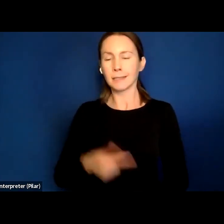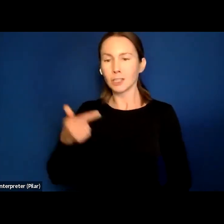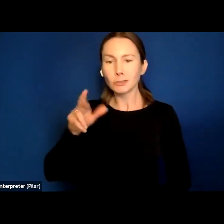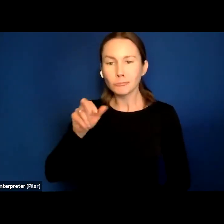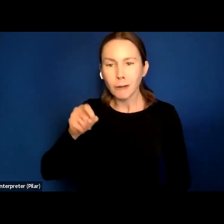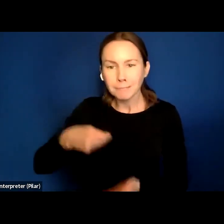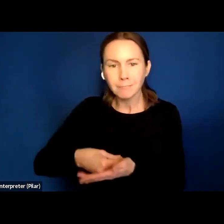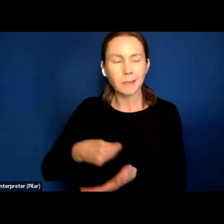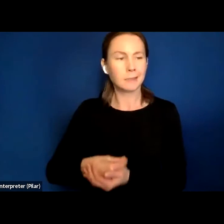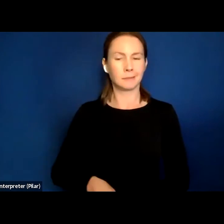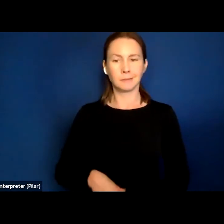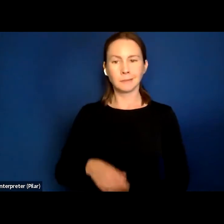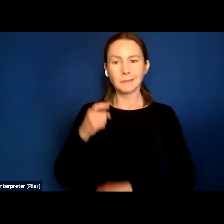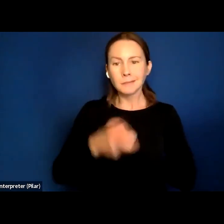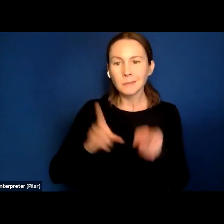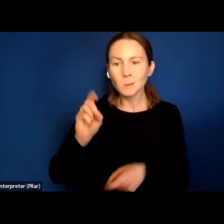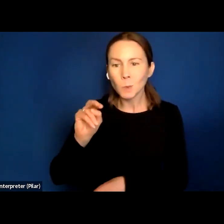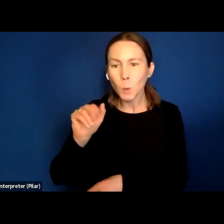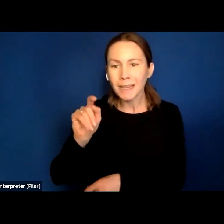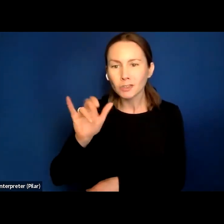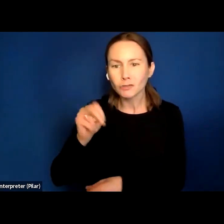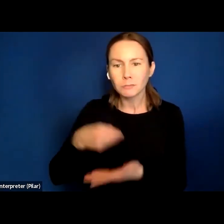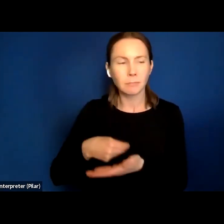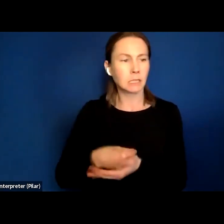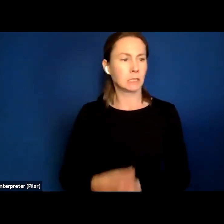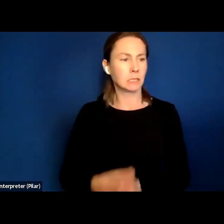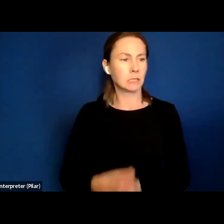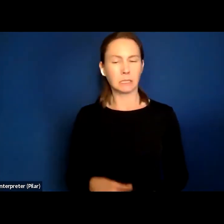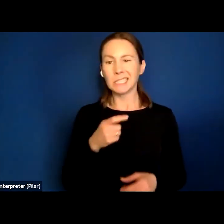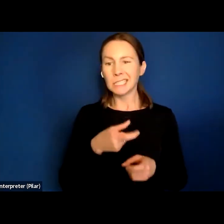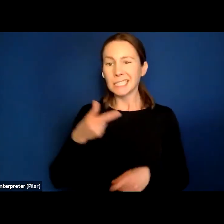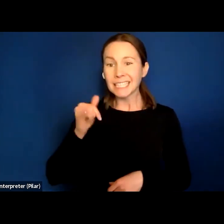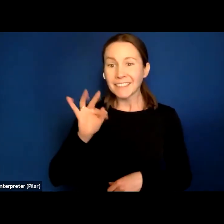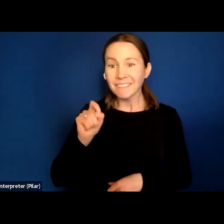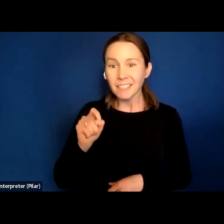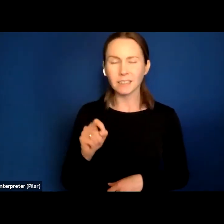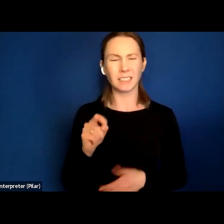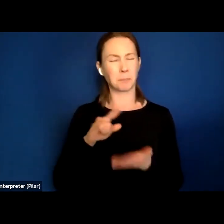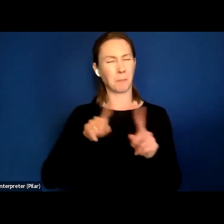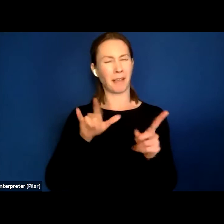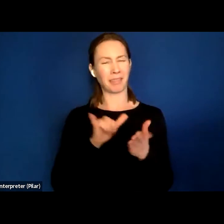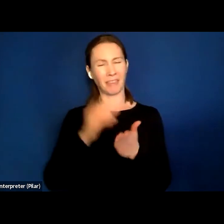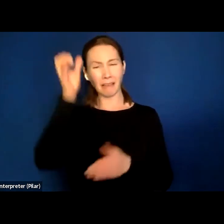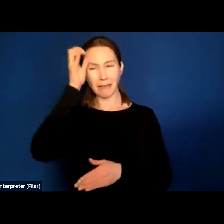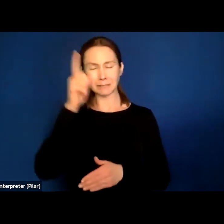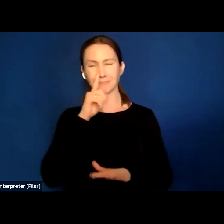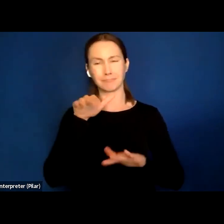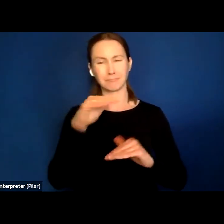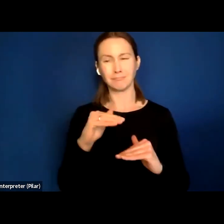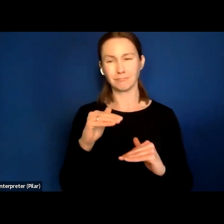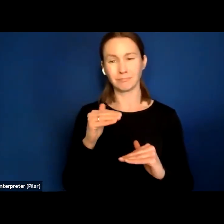and gifts. And I think that this framing is limiting to both funders and the movements that we